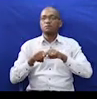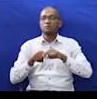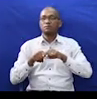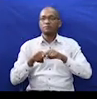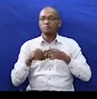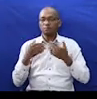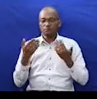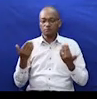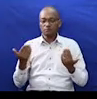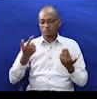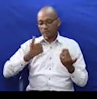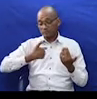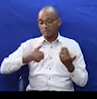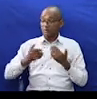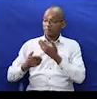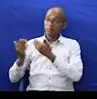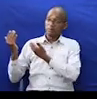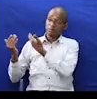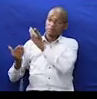So this is our triangle,